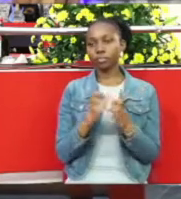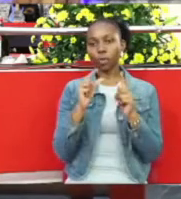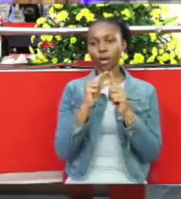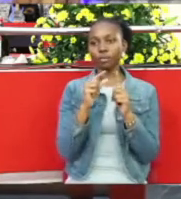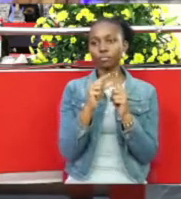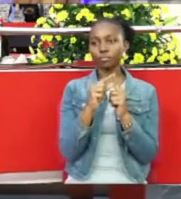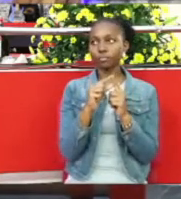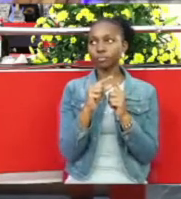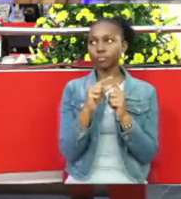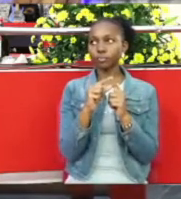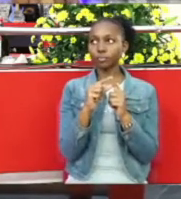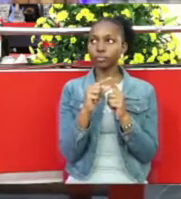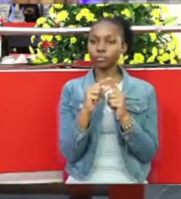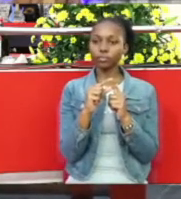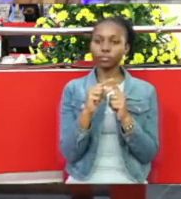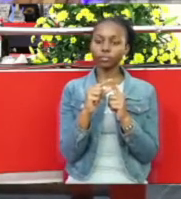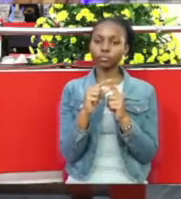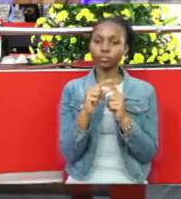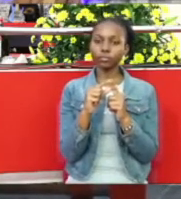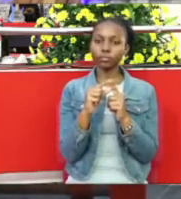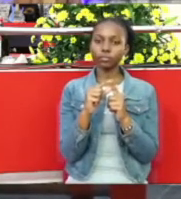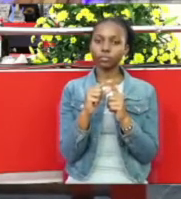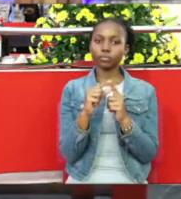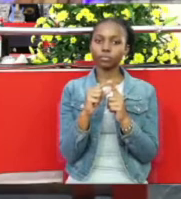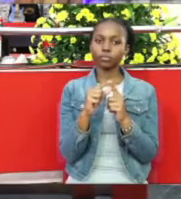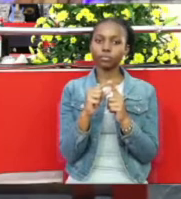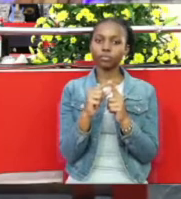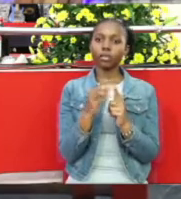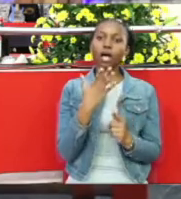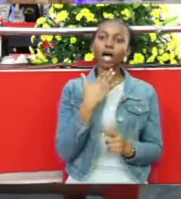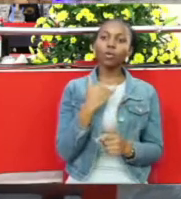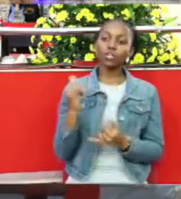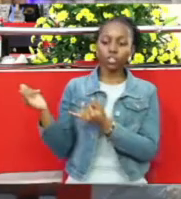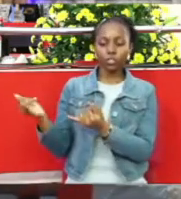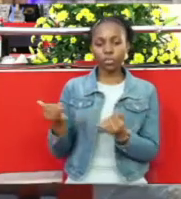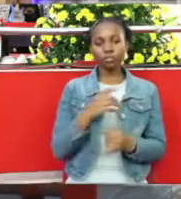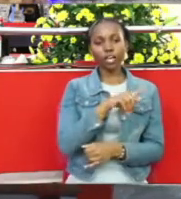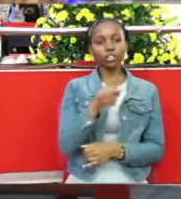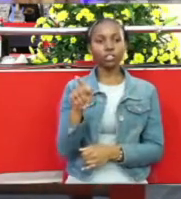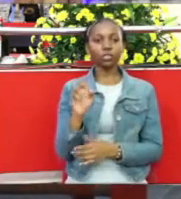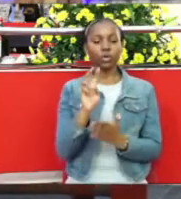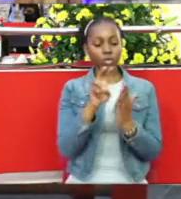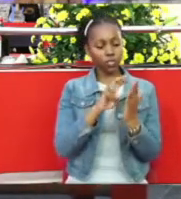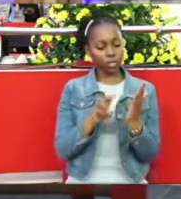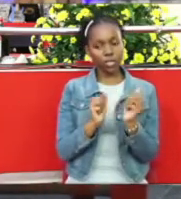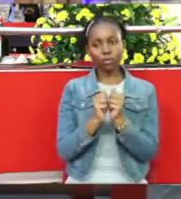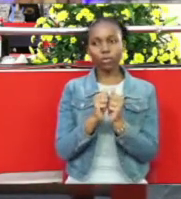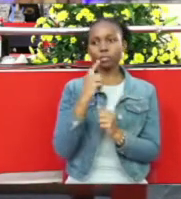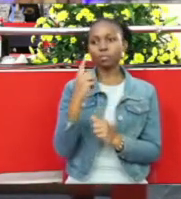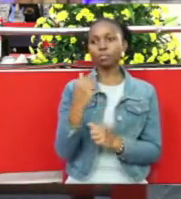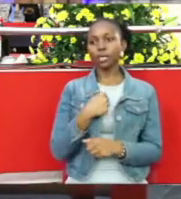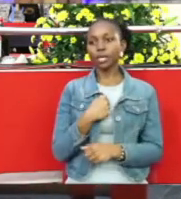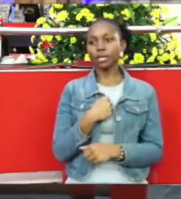And I would want to invite you to read with me. Ningelipenda kukualika usome pamoja nami. The book of Acts